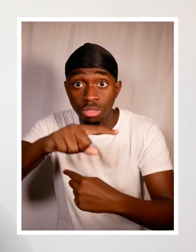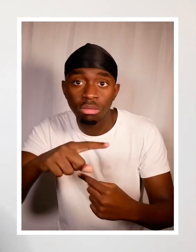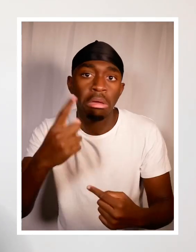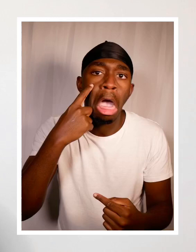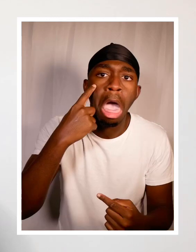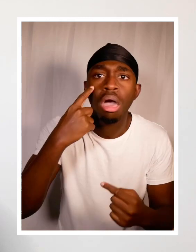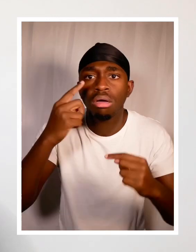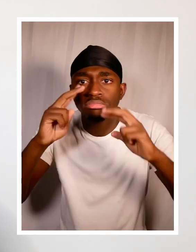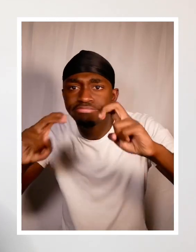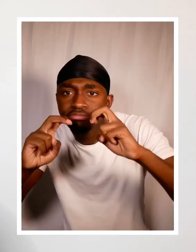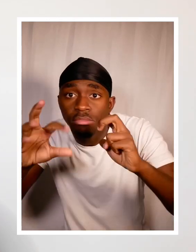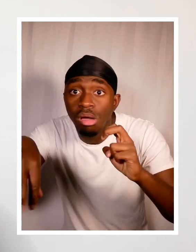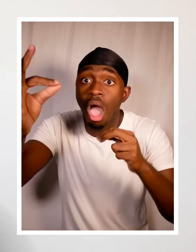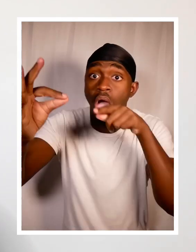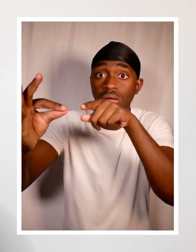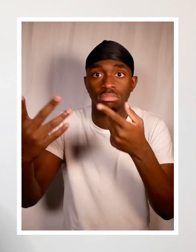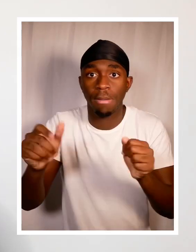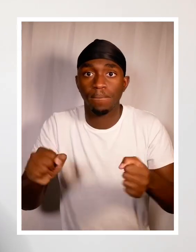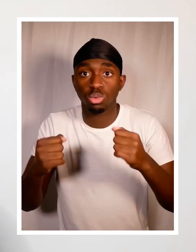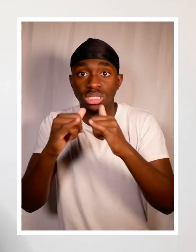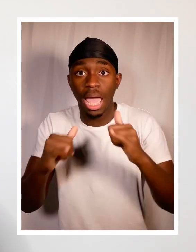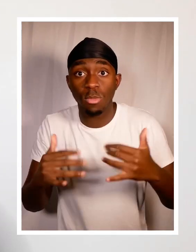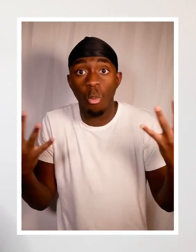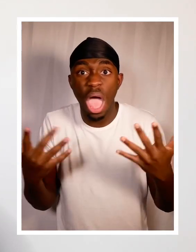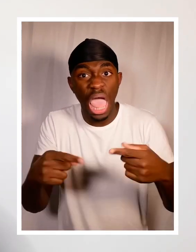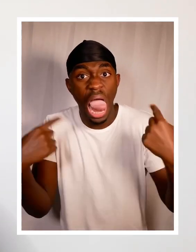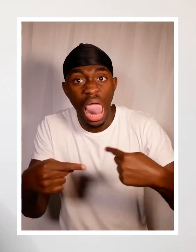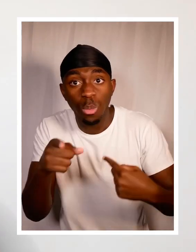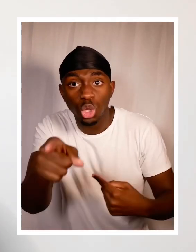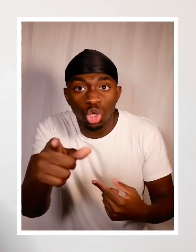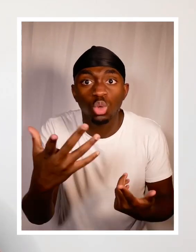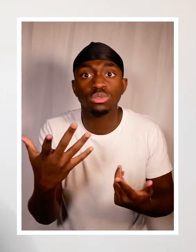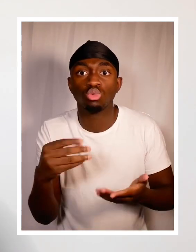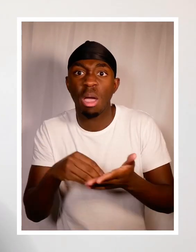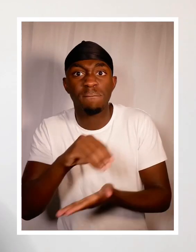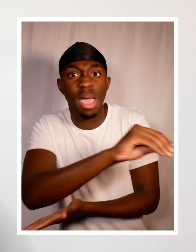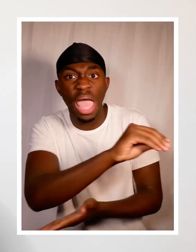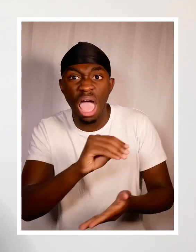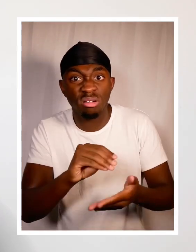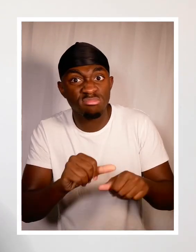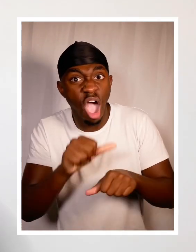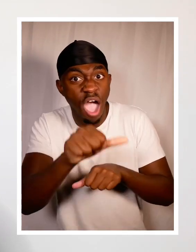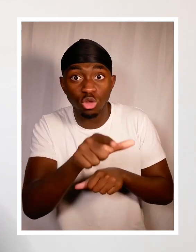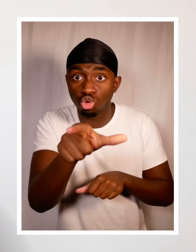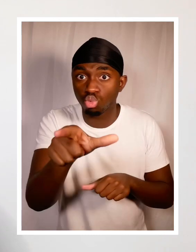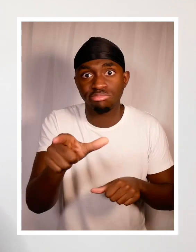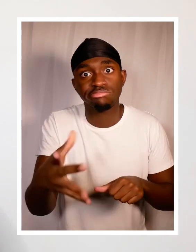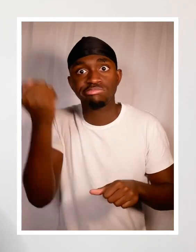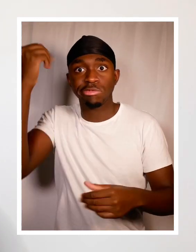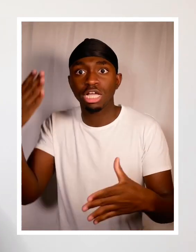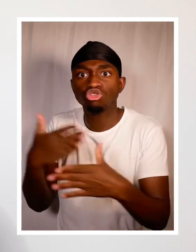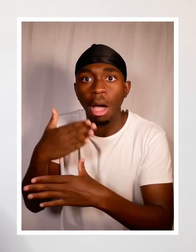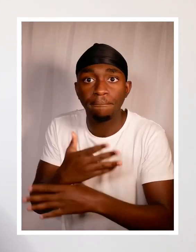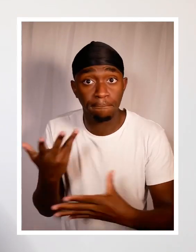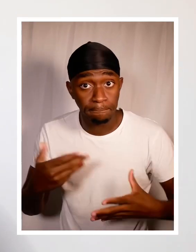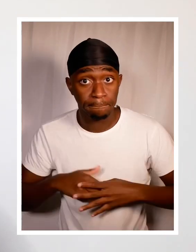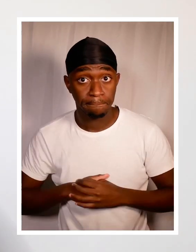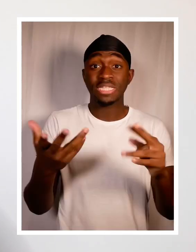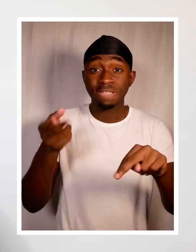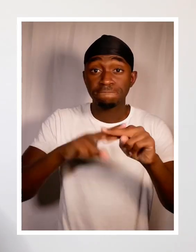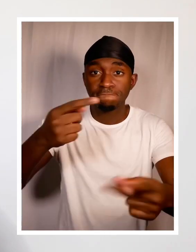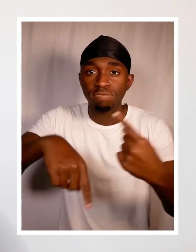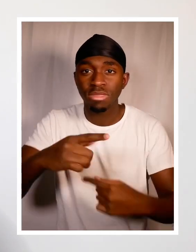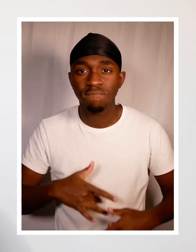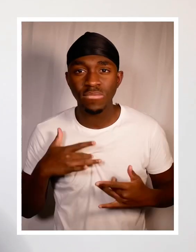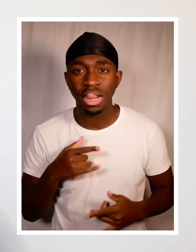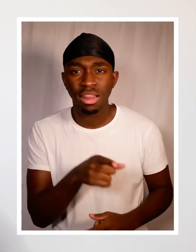if that's something that you want to do aside from that if you've realized oh my gosh boot camps are too expensive